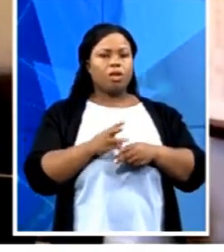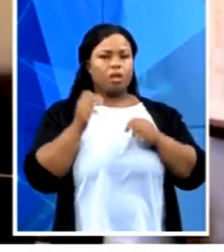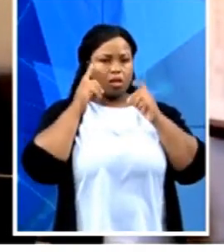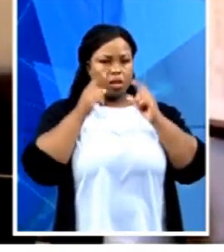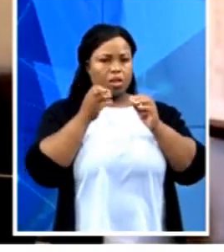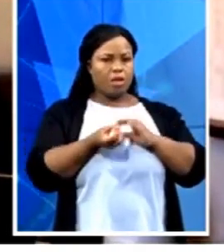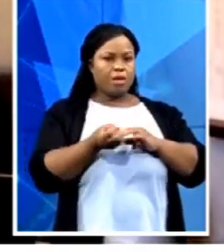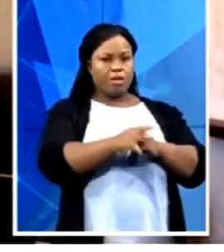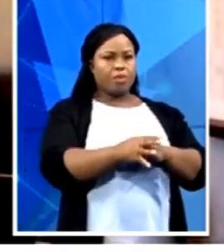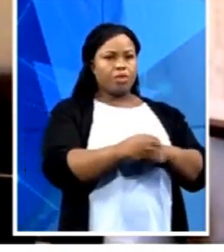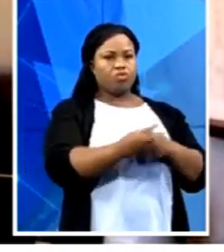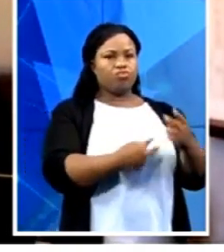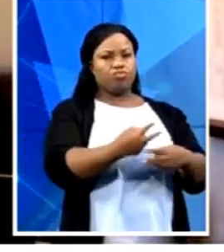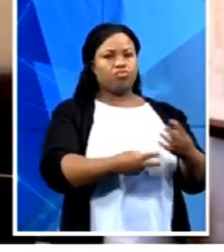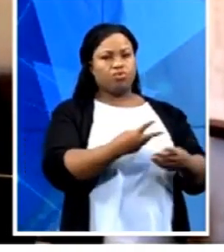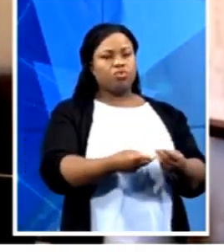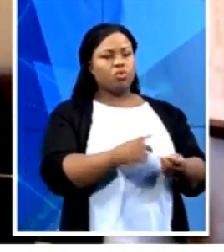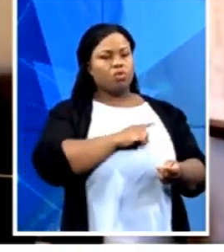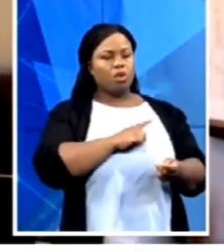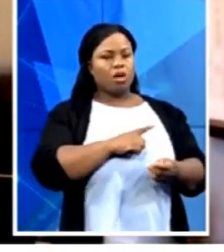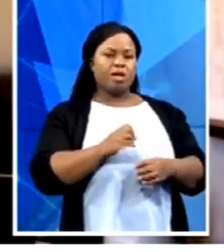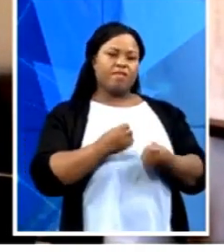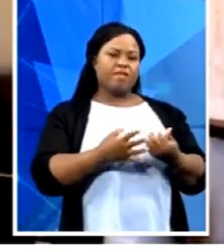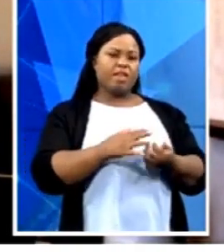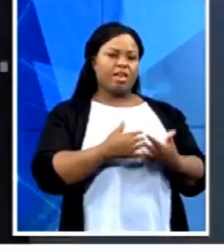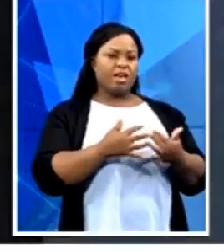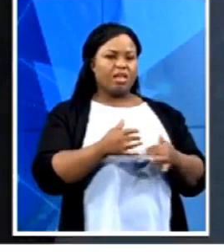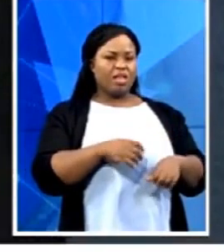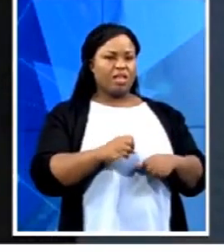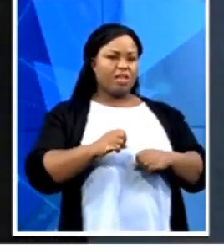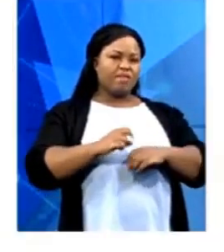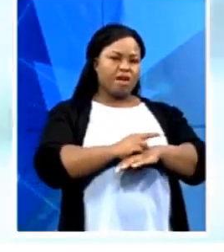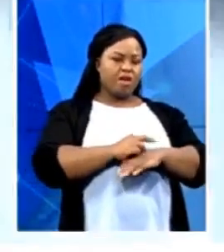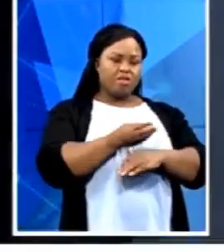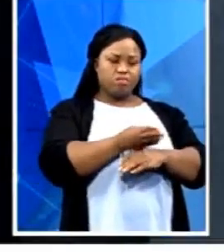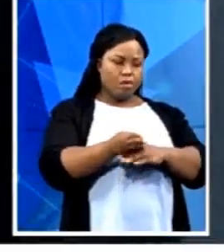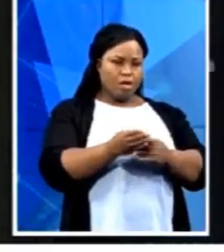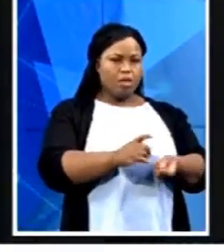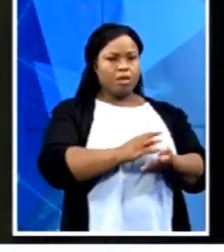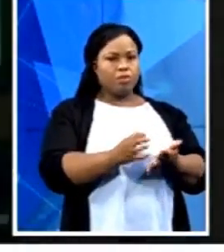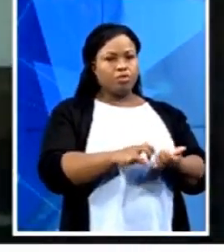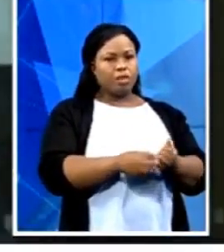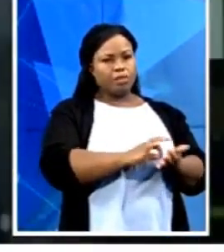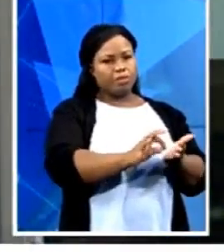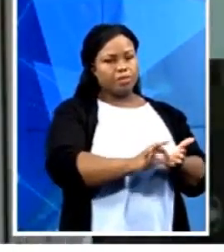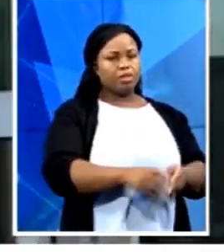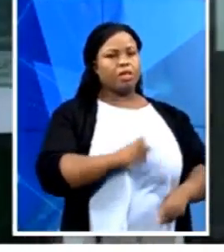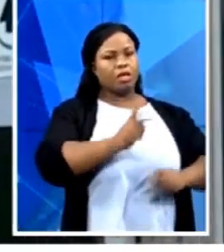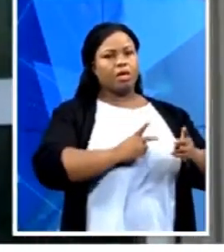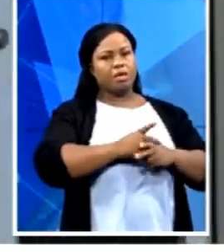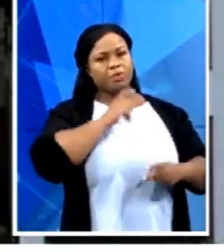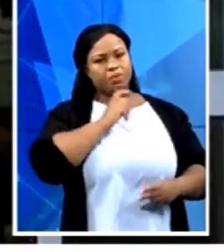spores, if God forbid there were any, and then we reuse them. As the country, this epicenter in